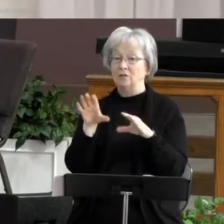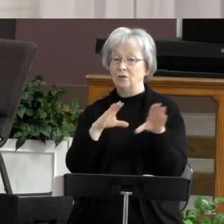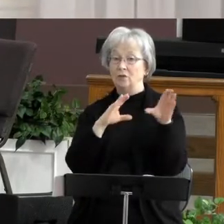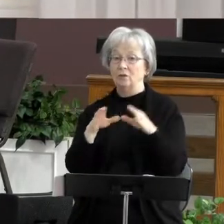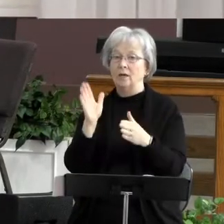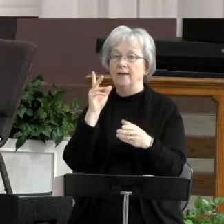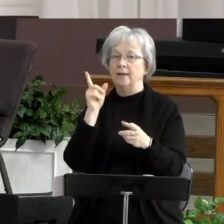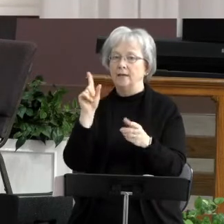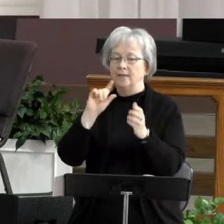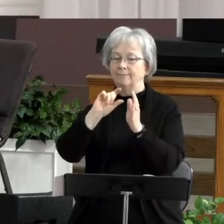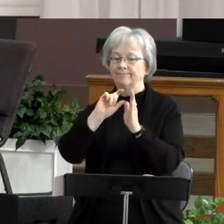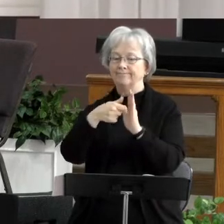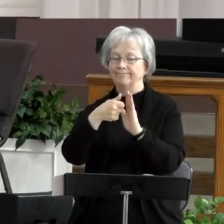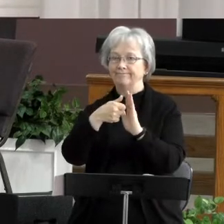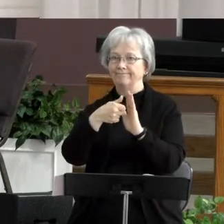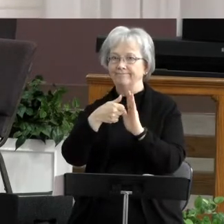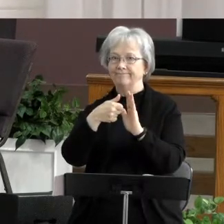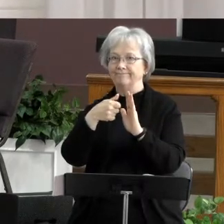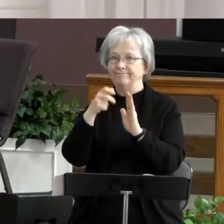news.